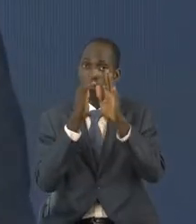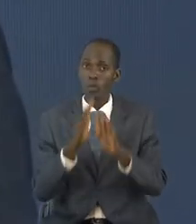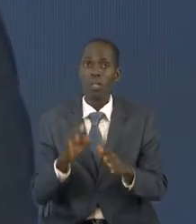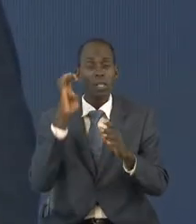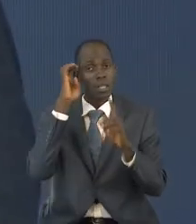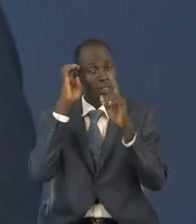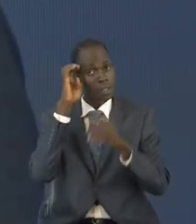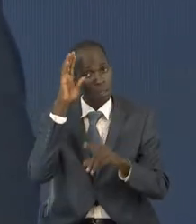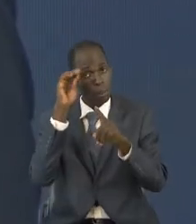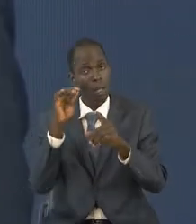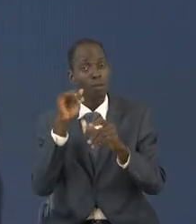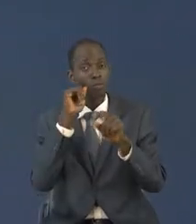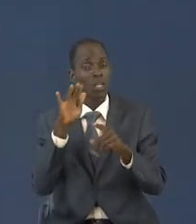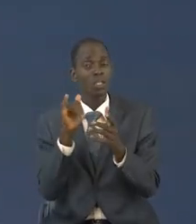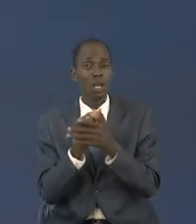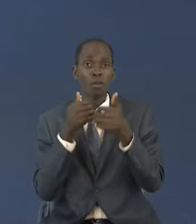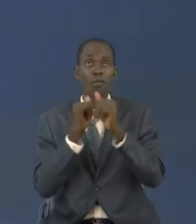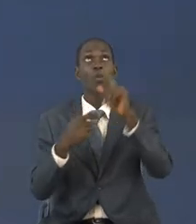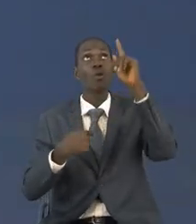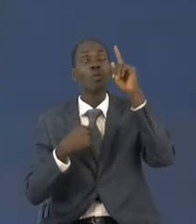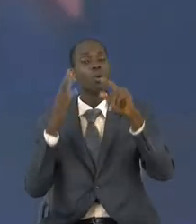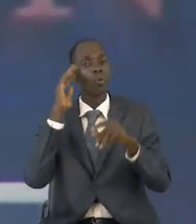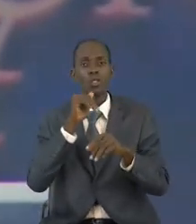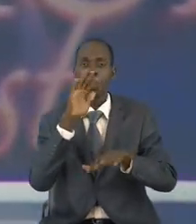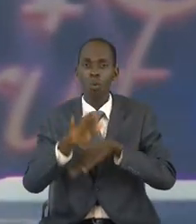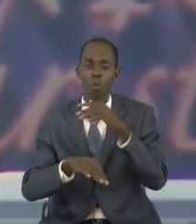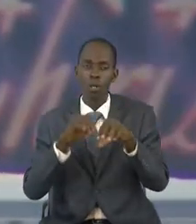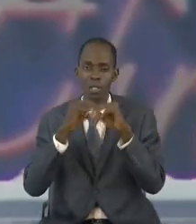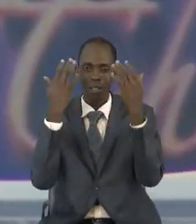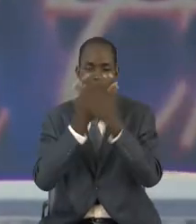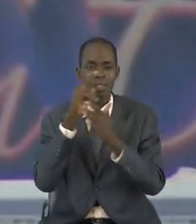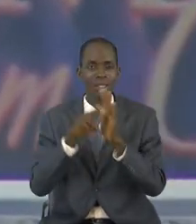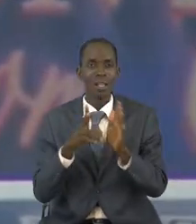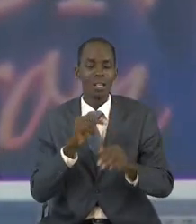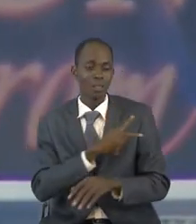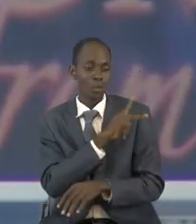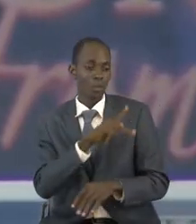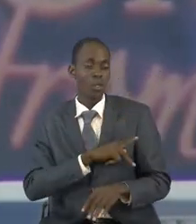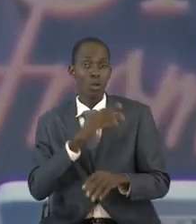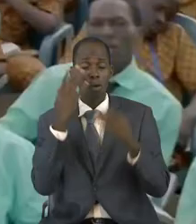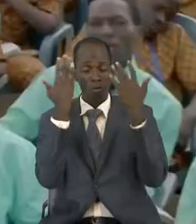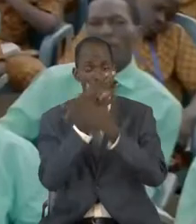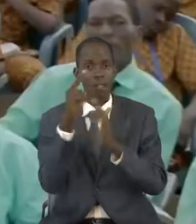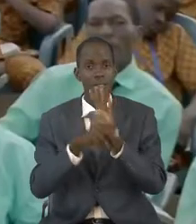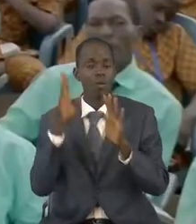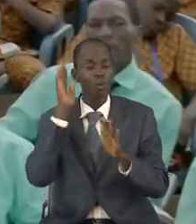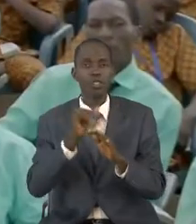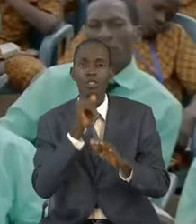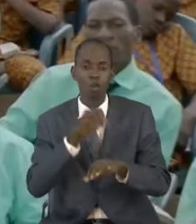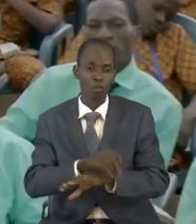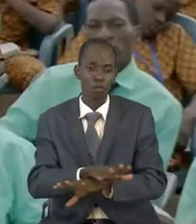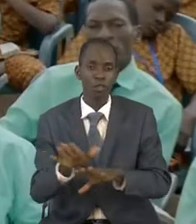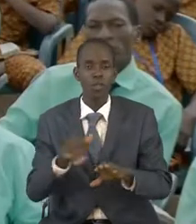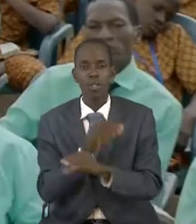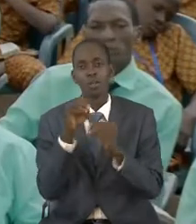walk in darkness. And no matter the personality of darkness, they will not influence you anymore. You